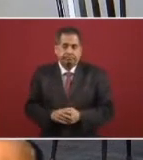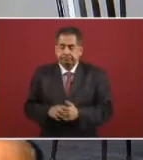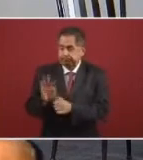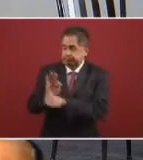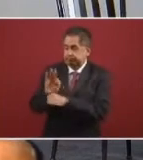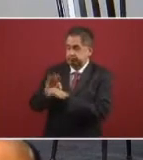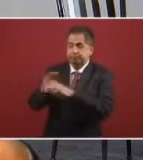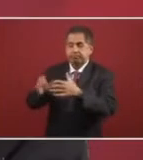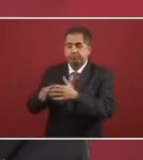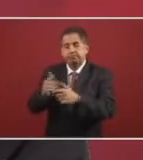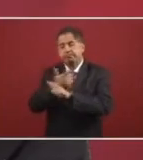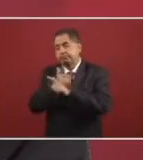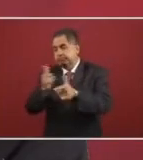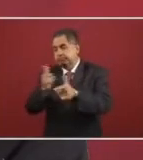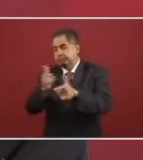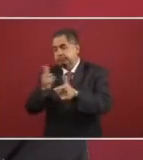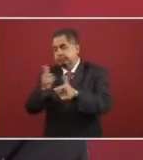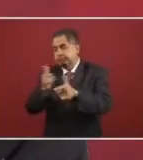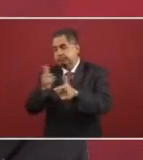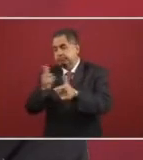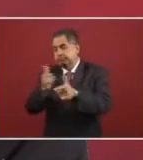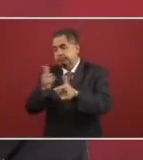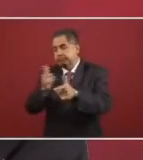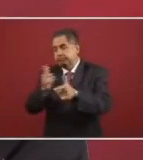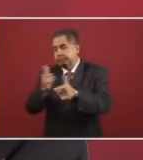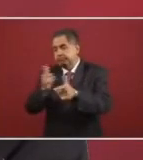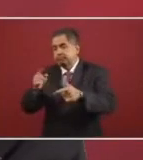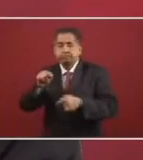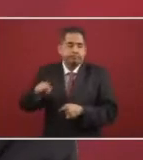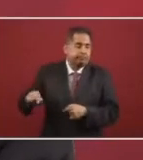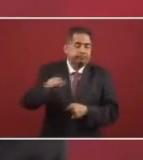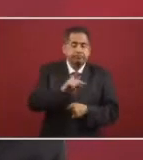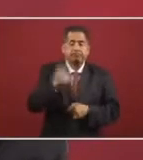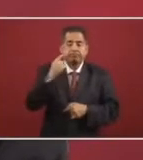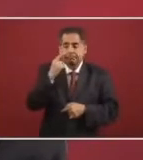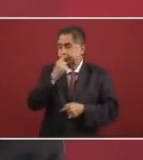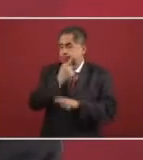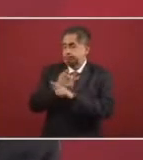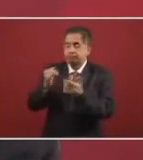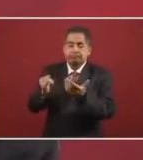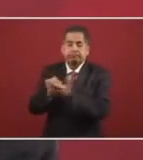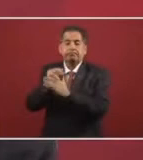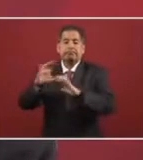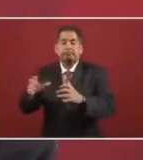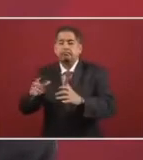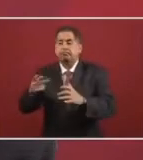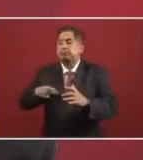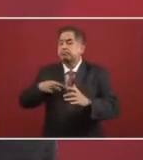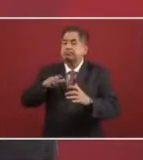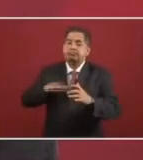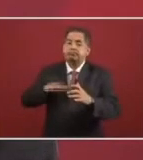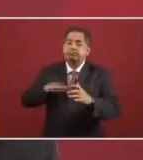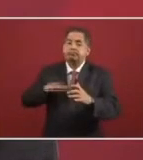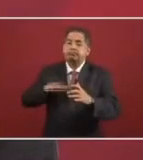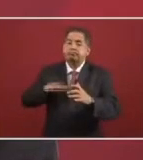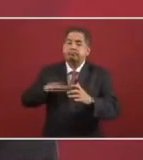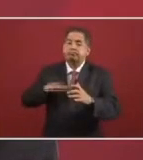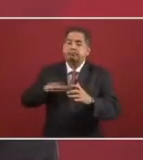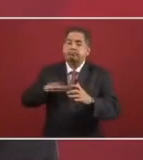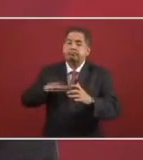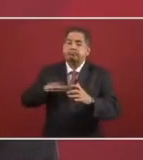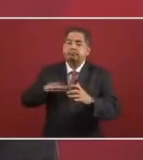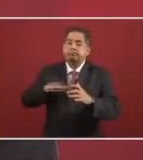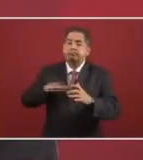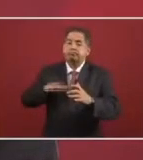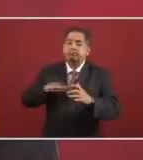Proteger las libertades, and to protect liberties, y la democracia en los países miembros, in